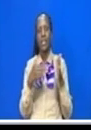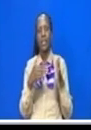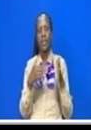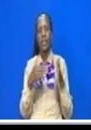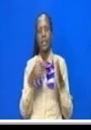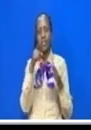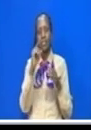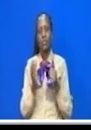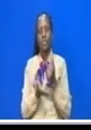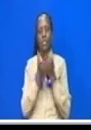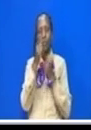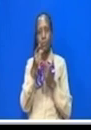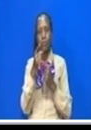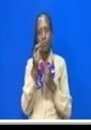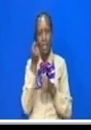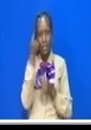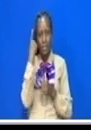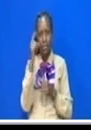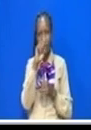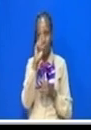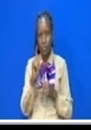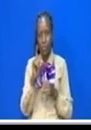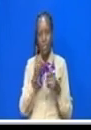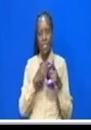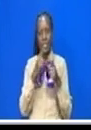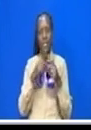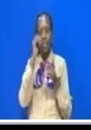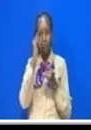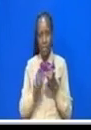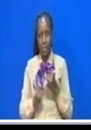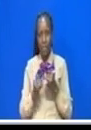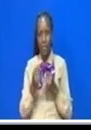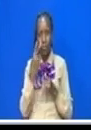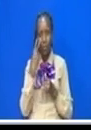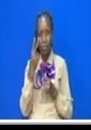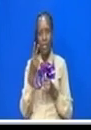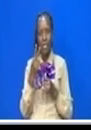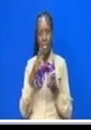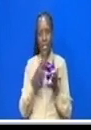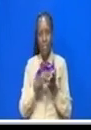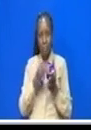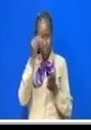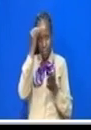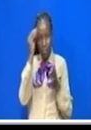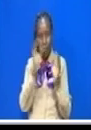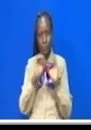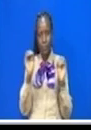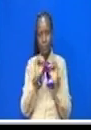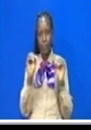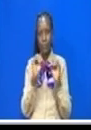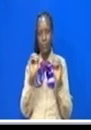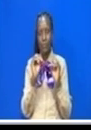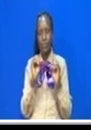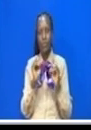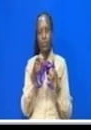help you get what the question requires. Then finally, we look at illiteracy. So once you've underlined the main